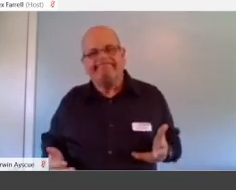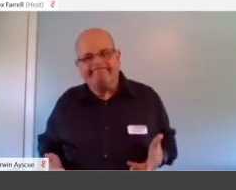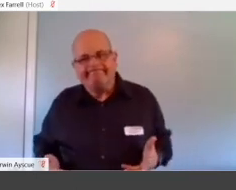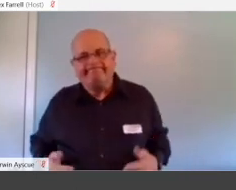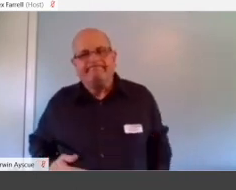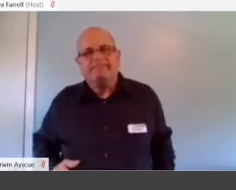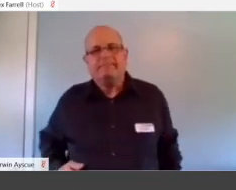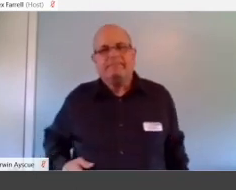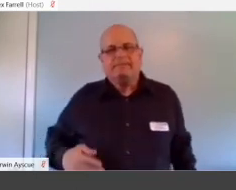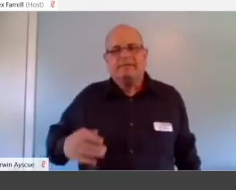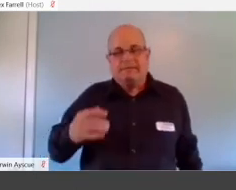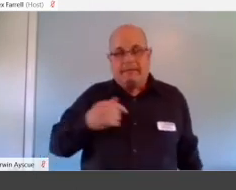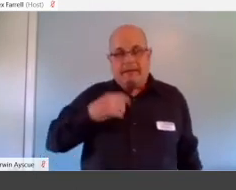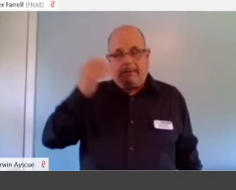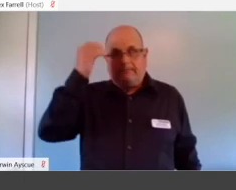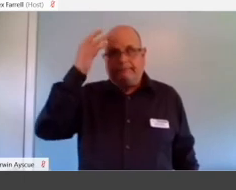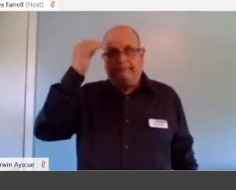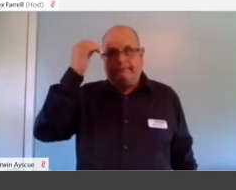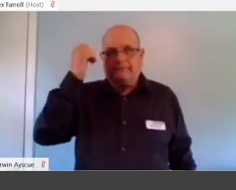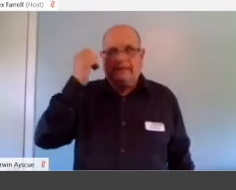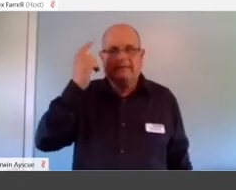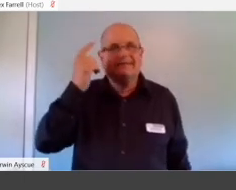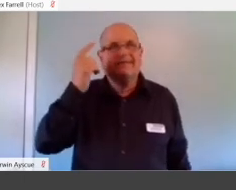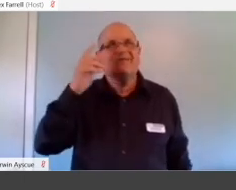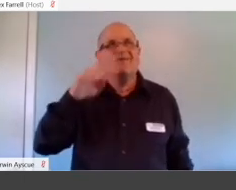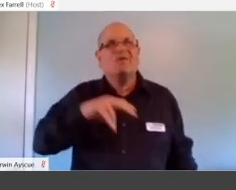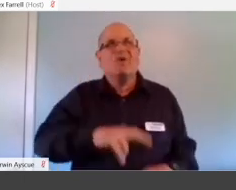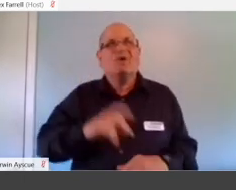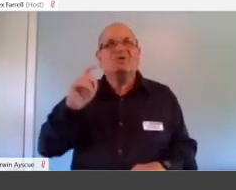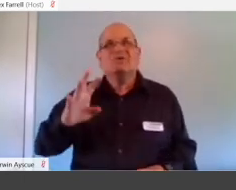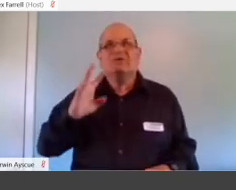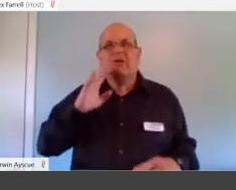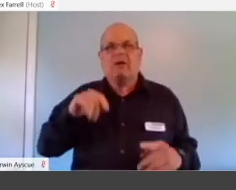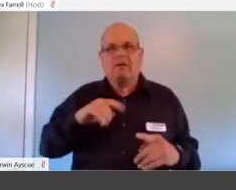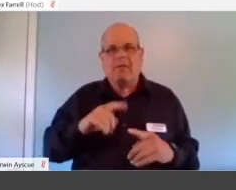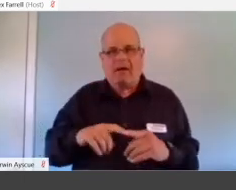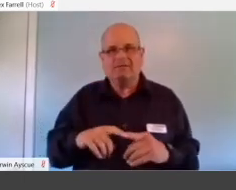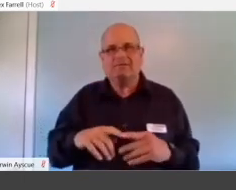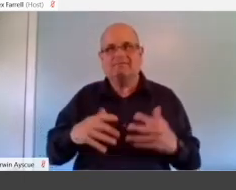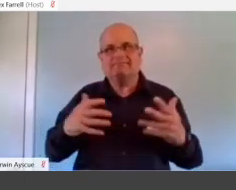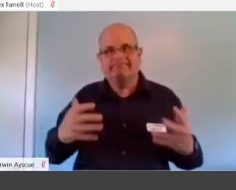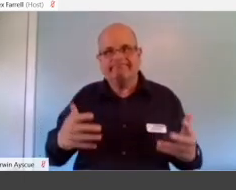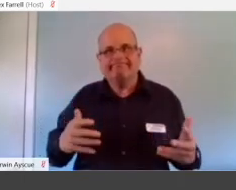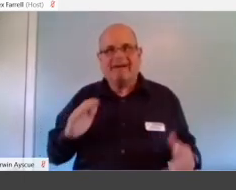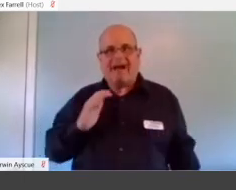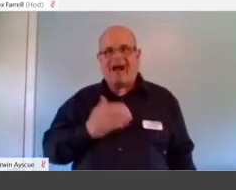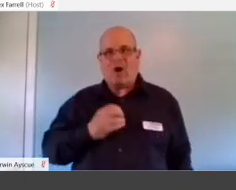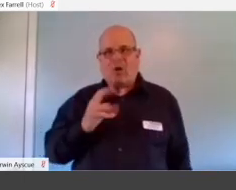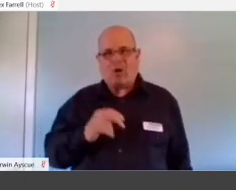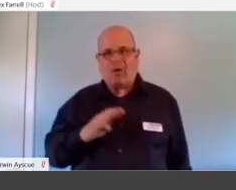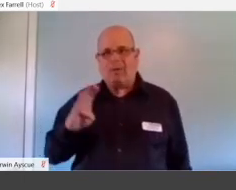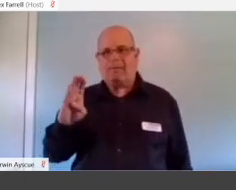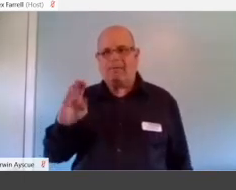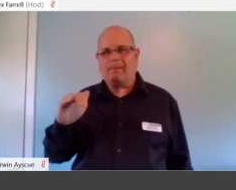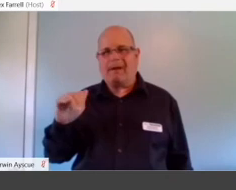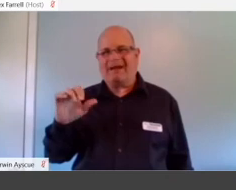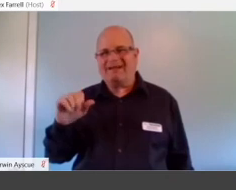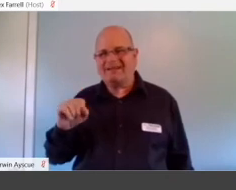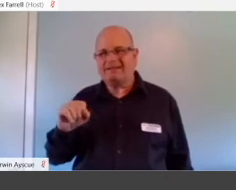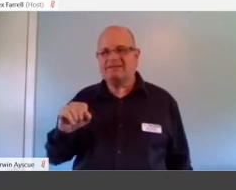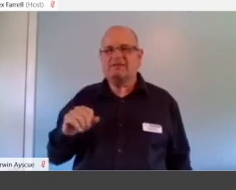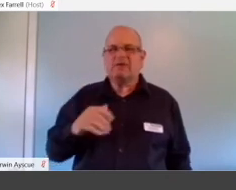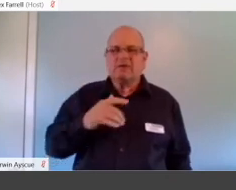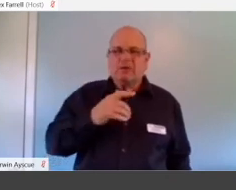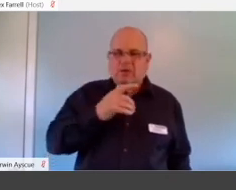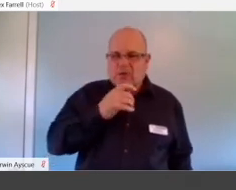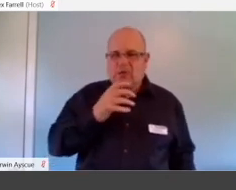light bulb moment for me. Like, yeah, of course we should talk about our own biases and who the people